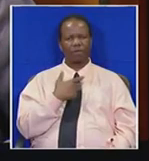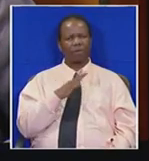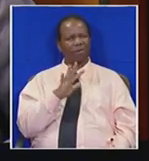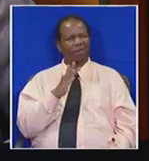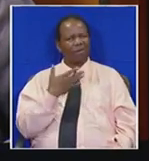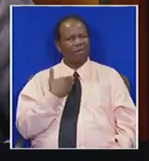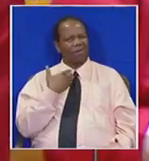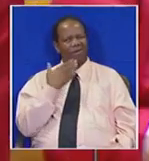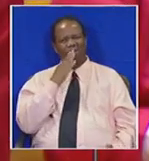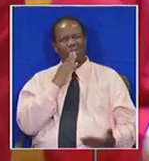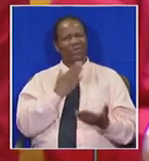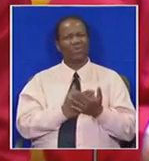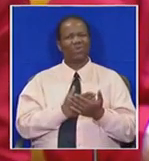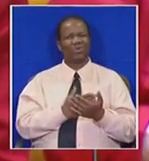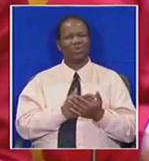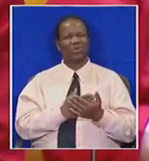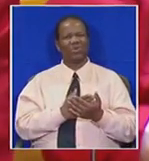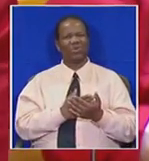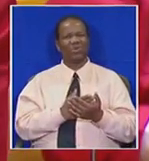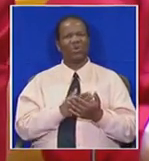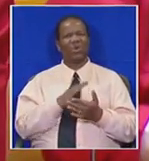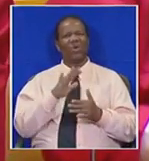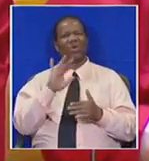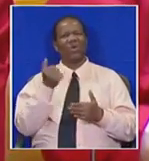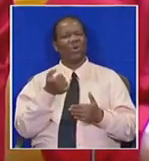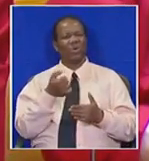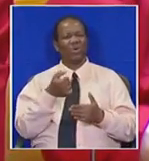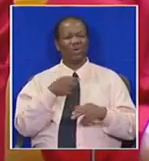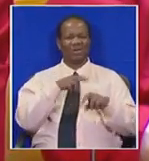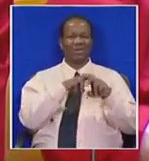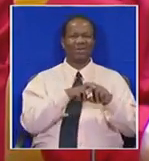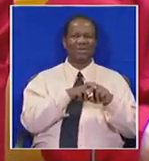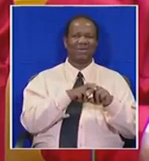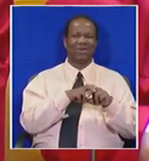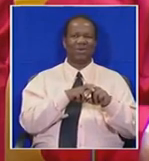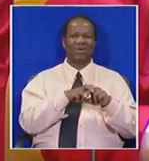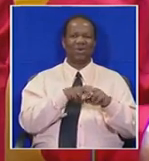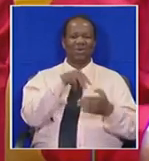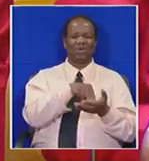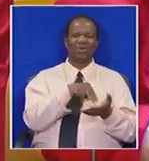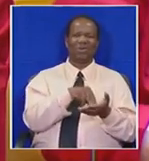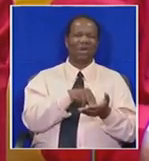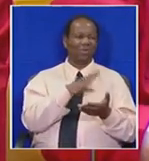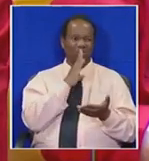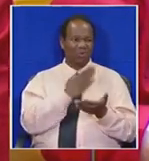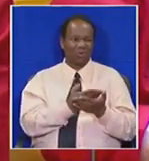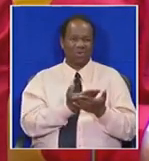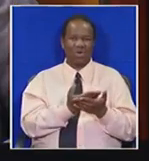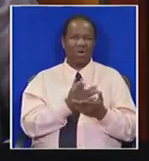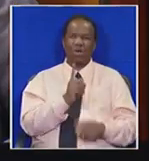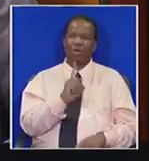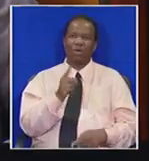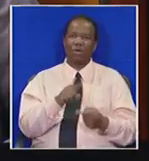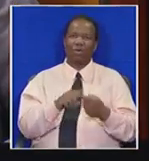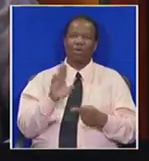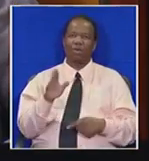whether he's standing up or seated. No, member, that's not a point of order.